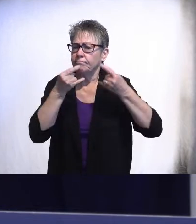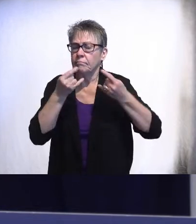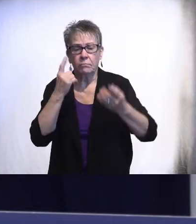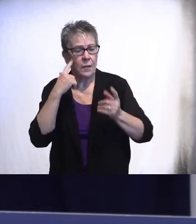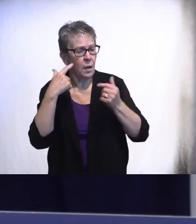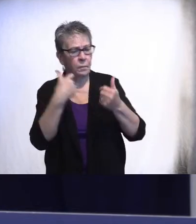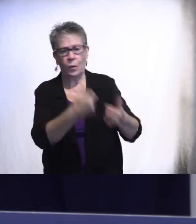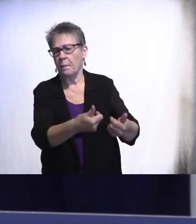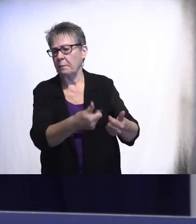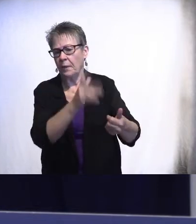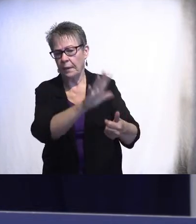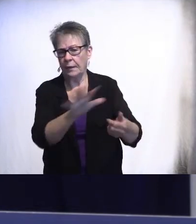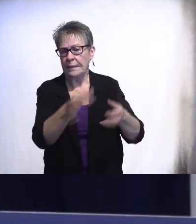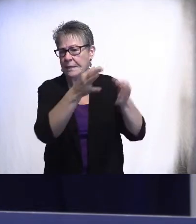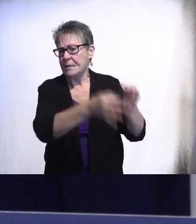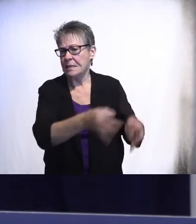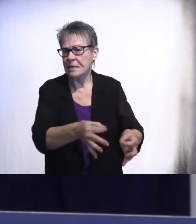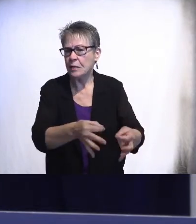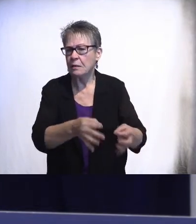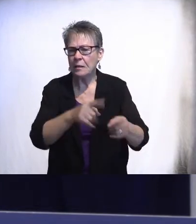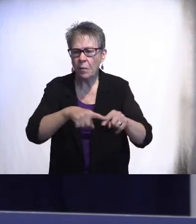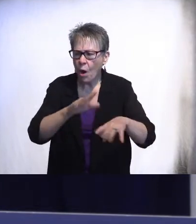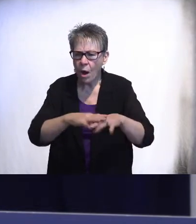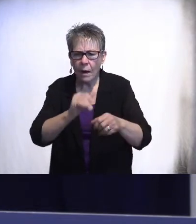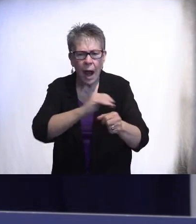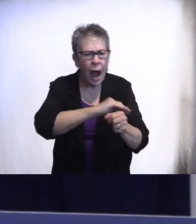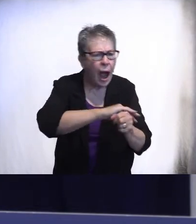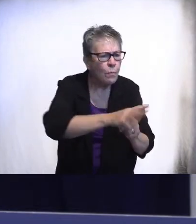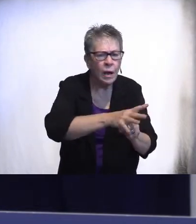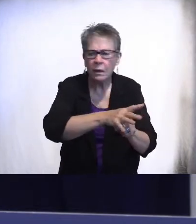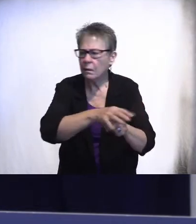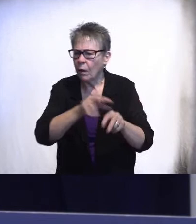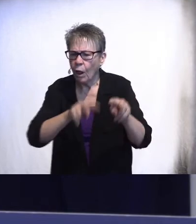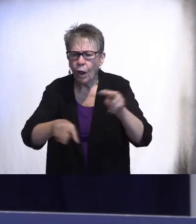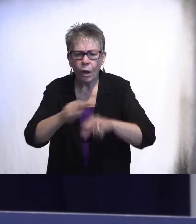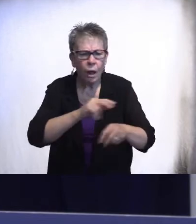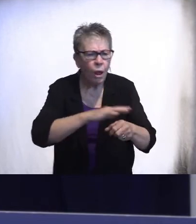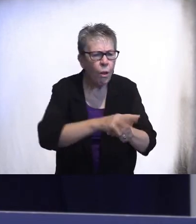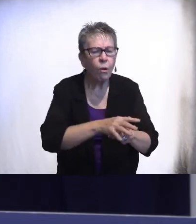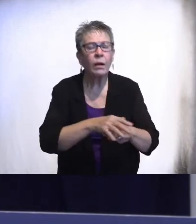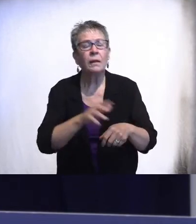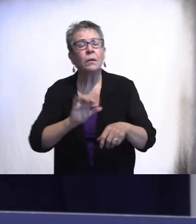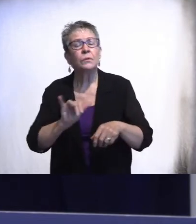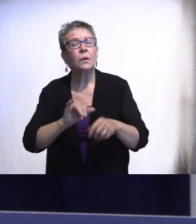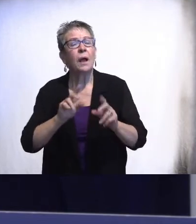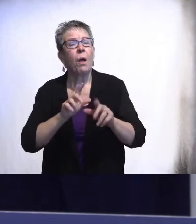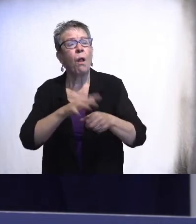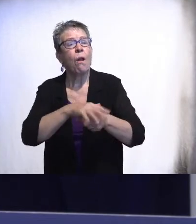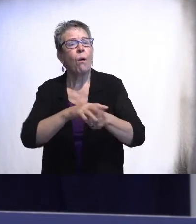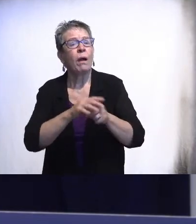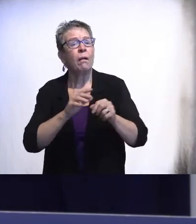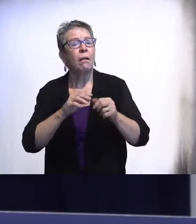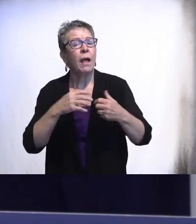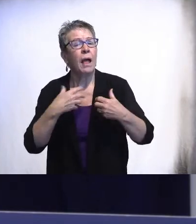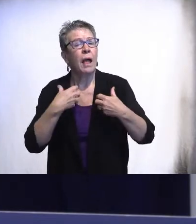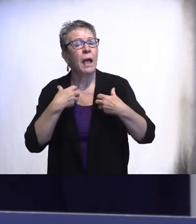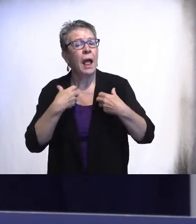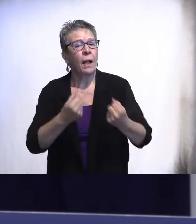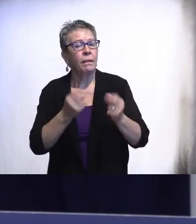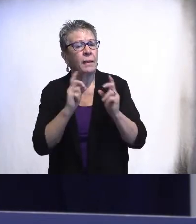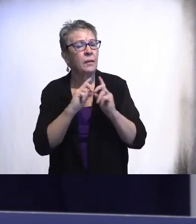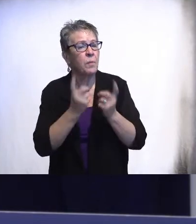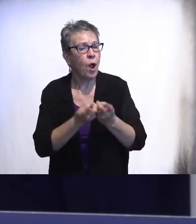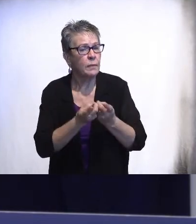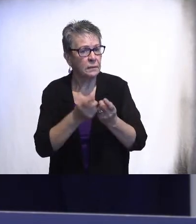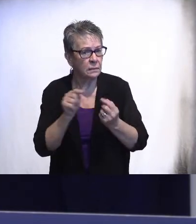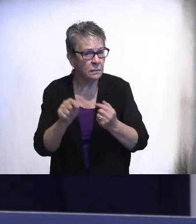to determine what preventive measures are best for the children and the staff in their school. Also, last week,